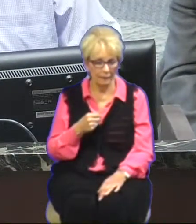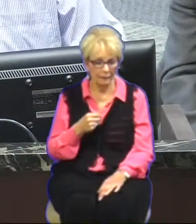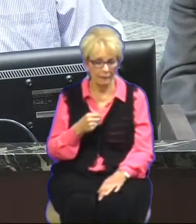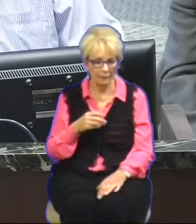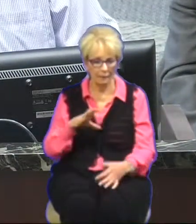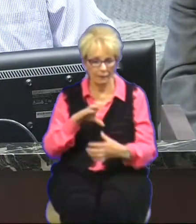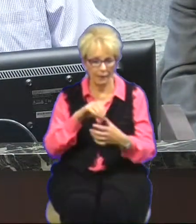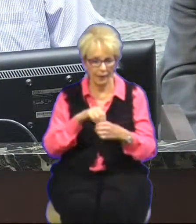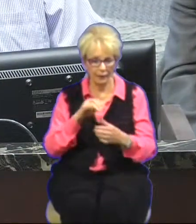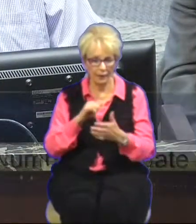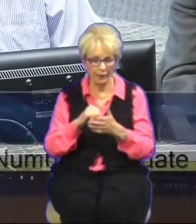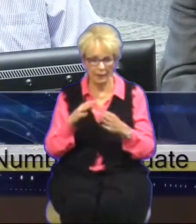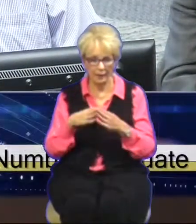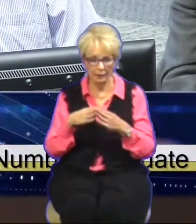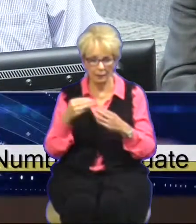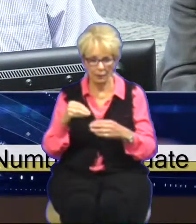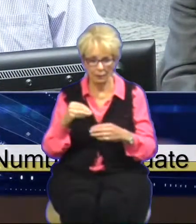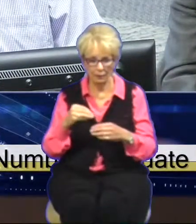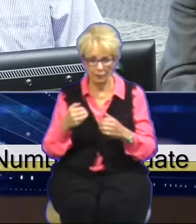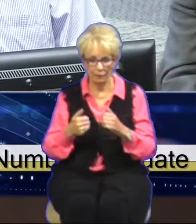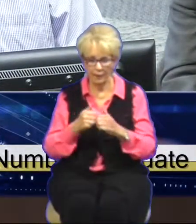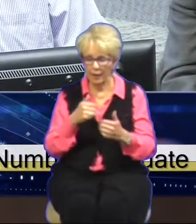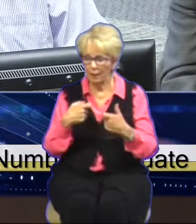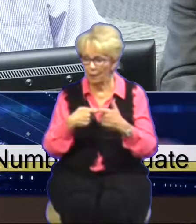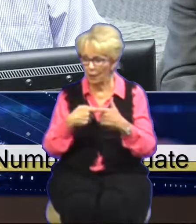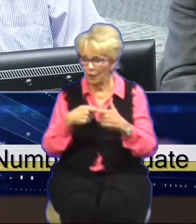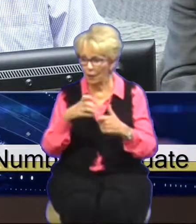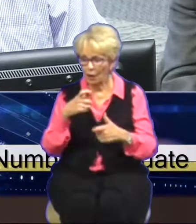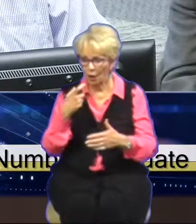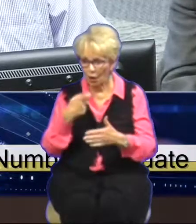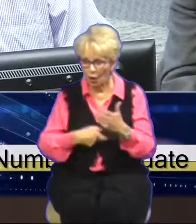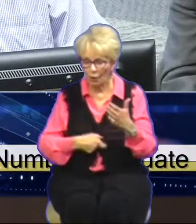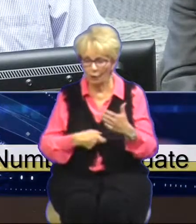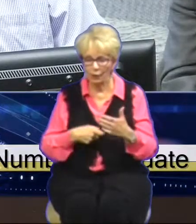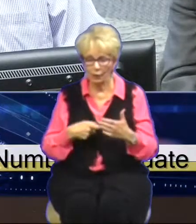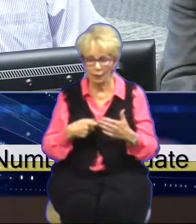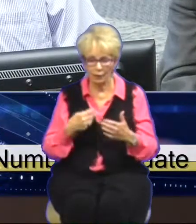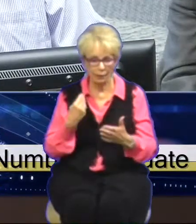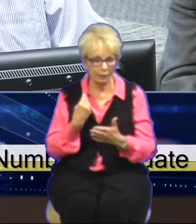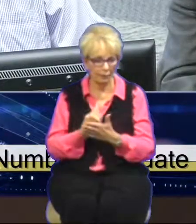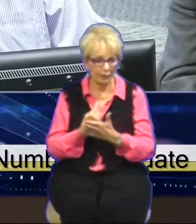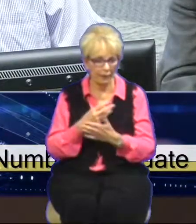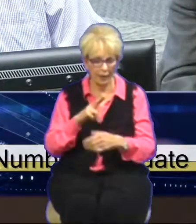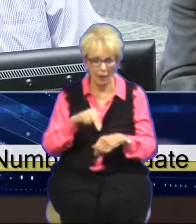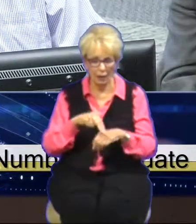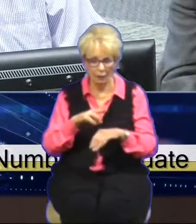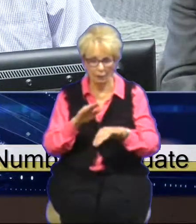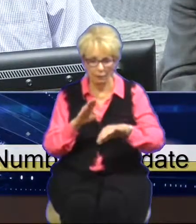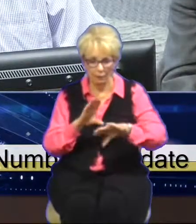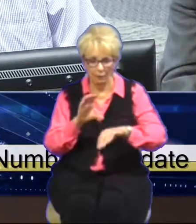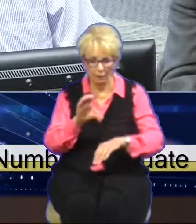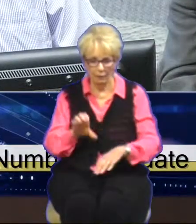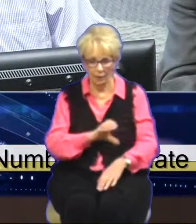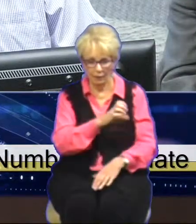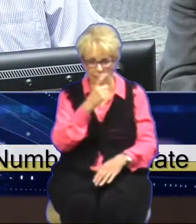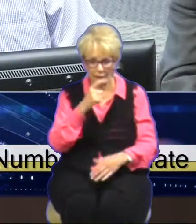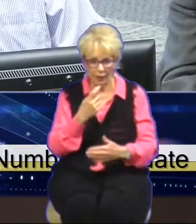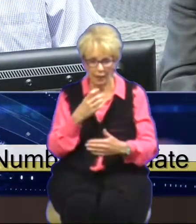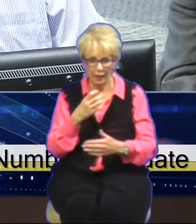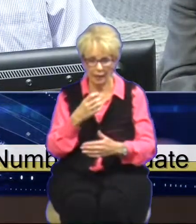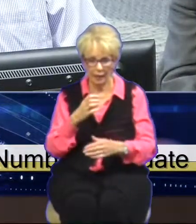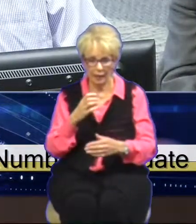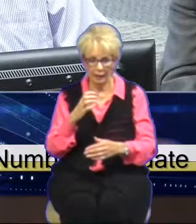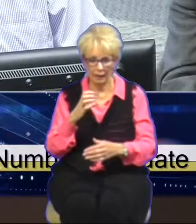As part of the City of Morganton's monthly power agency cost, money is normally put aside for capital